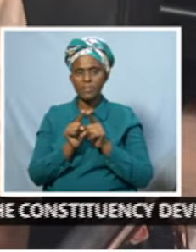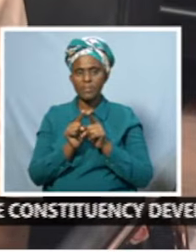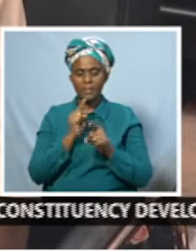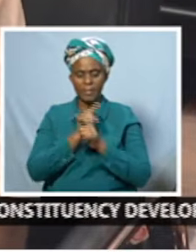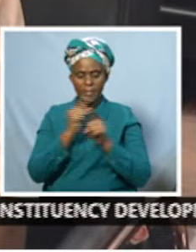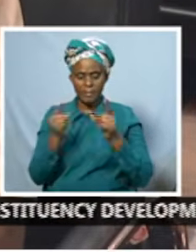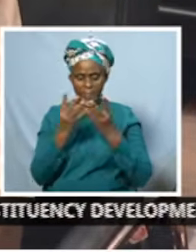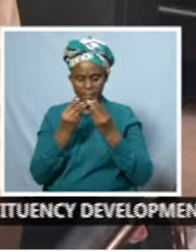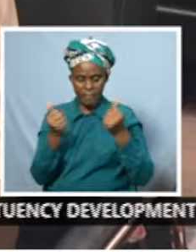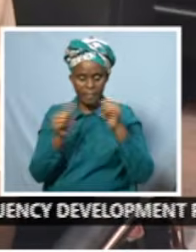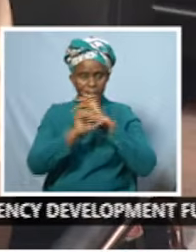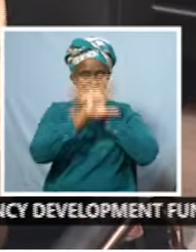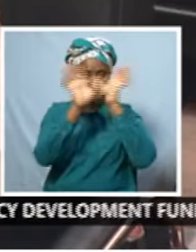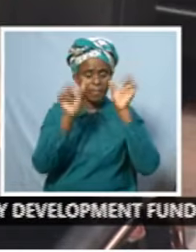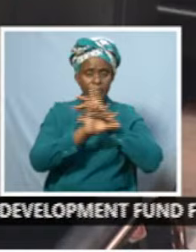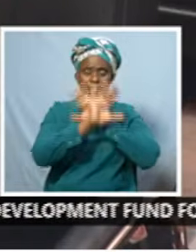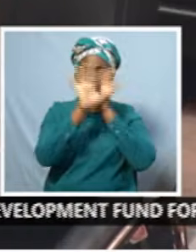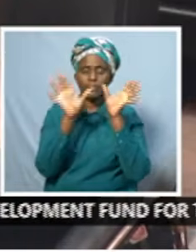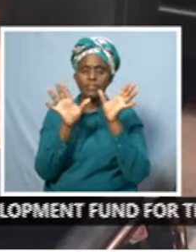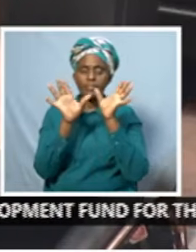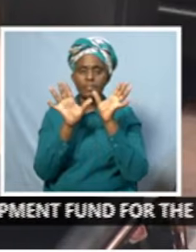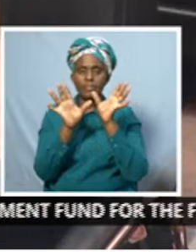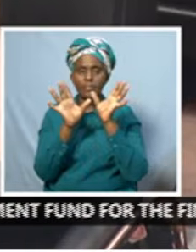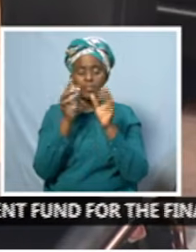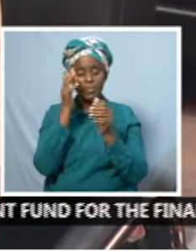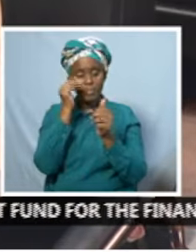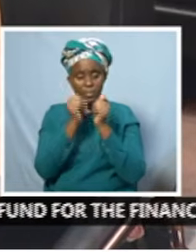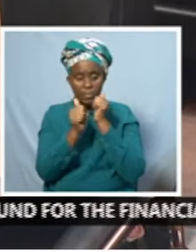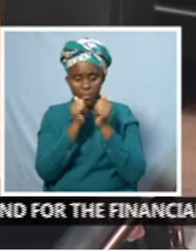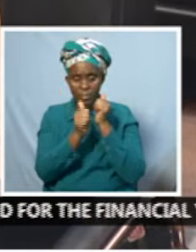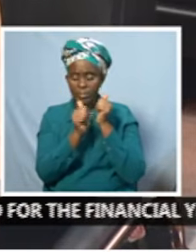just a few clarifications. Was